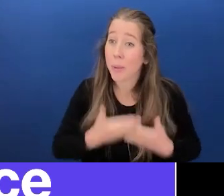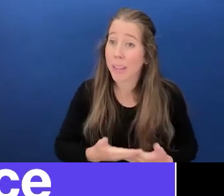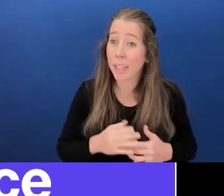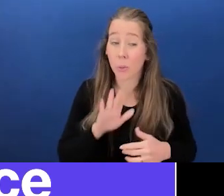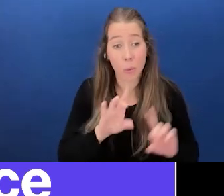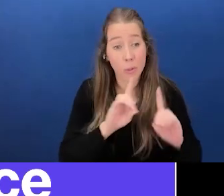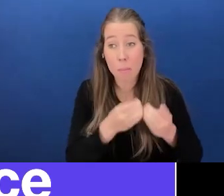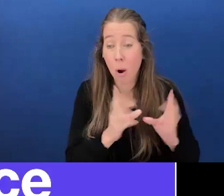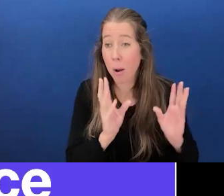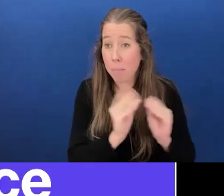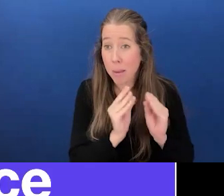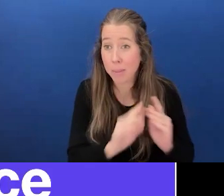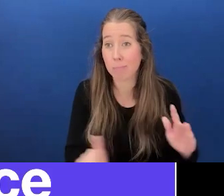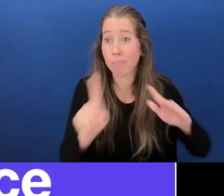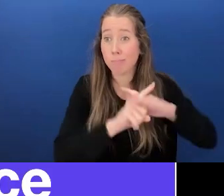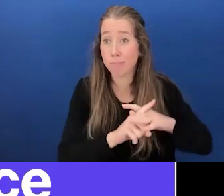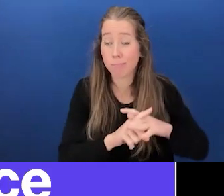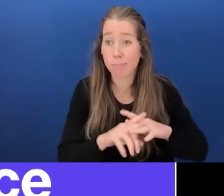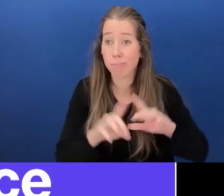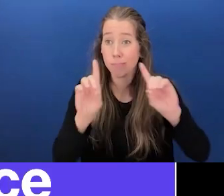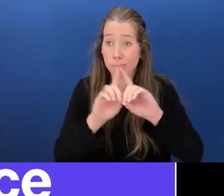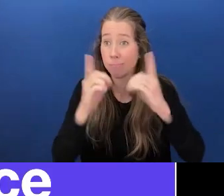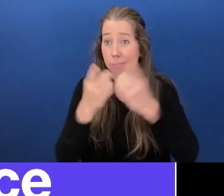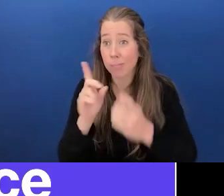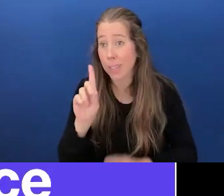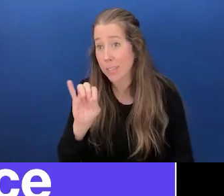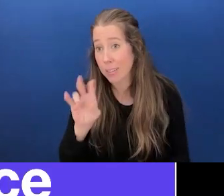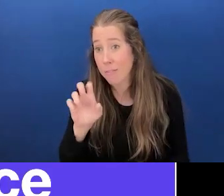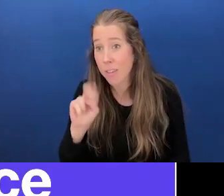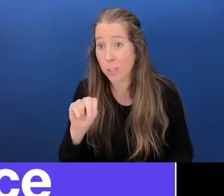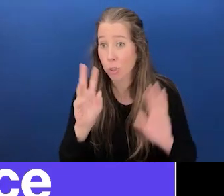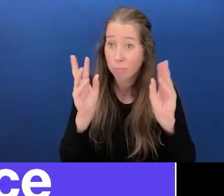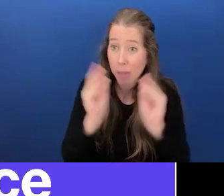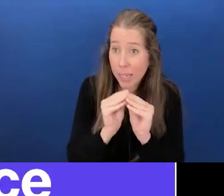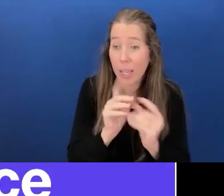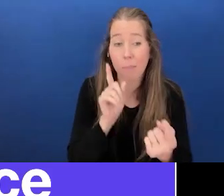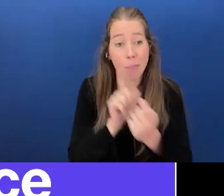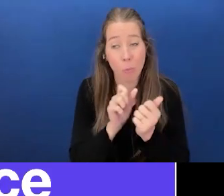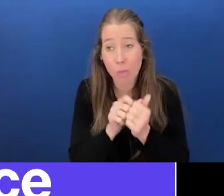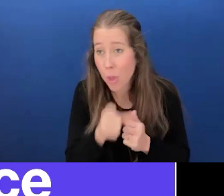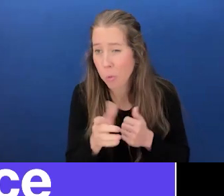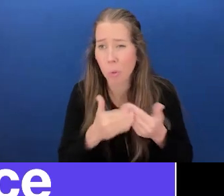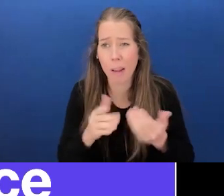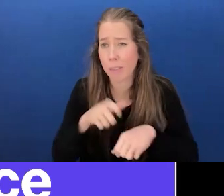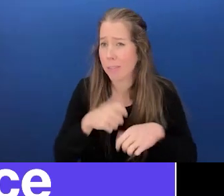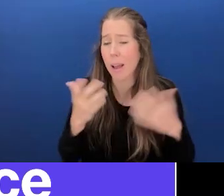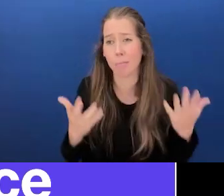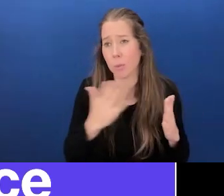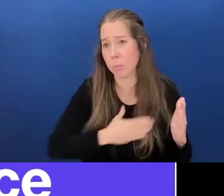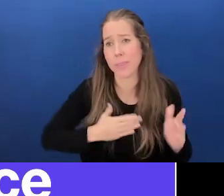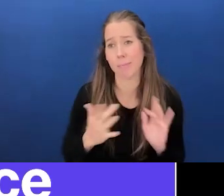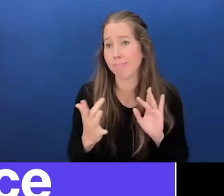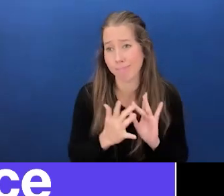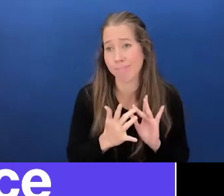department meetings, come to division meetings, meet with you, whatever time. So just please reach out to